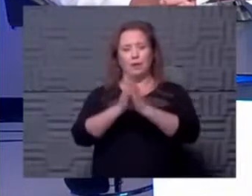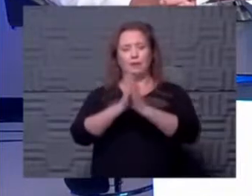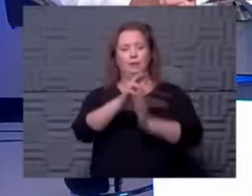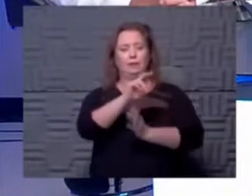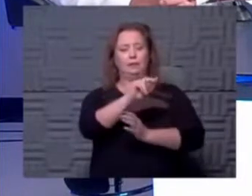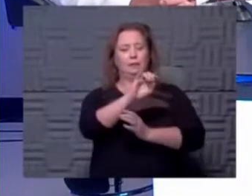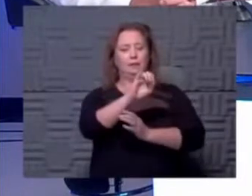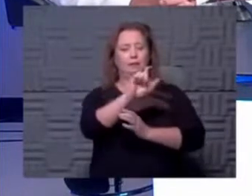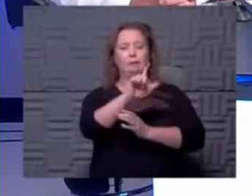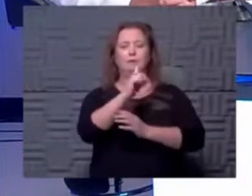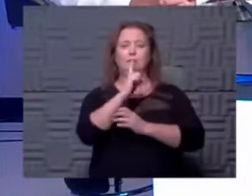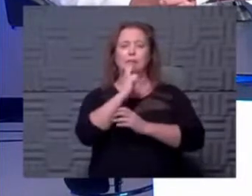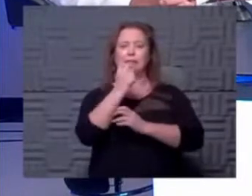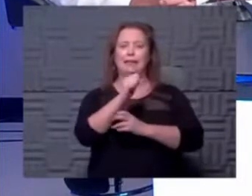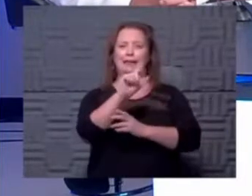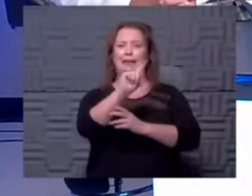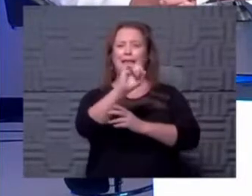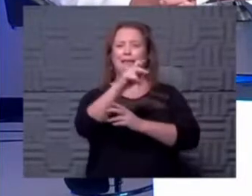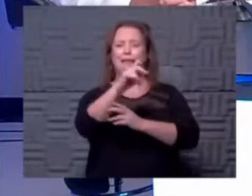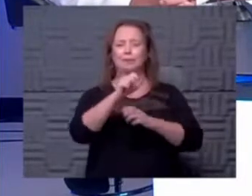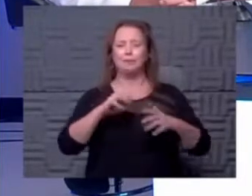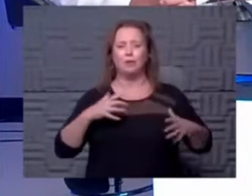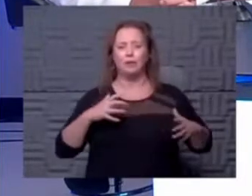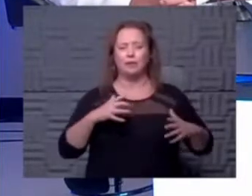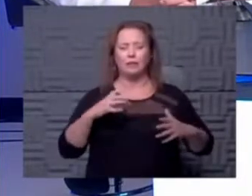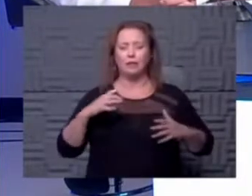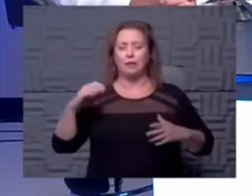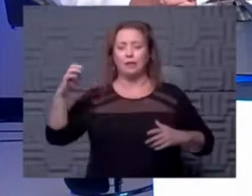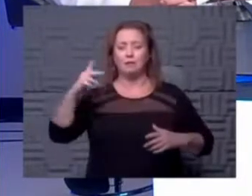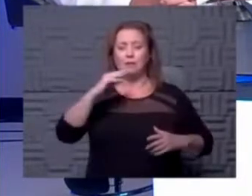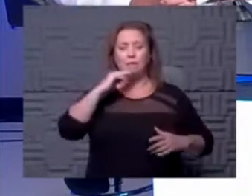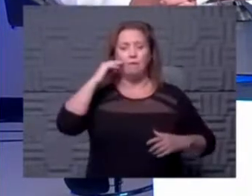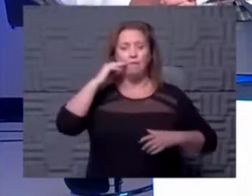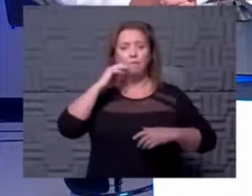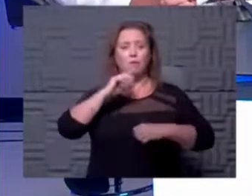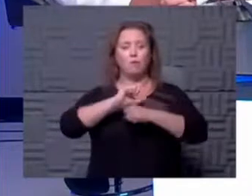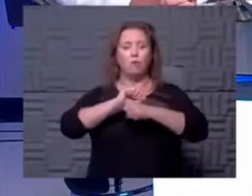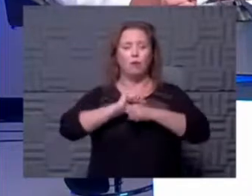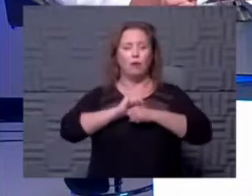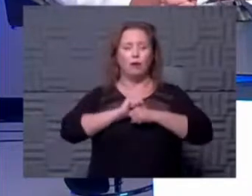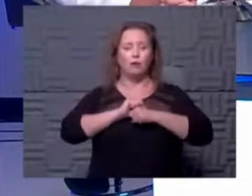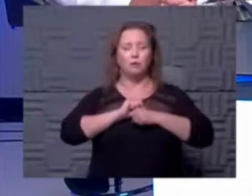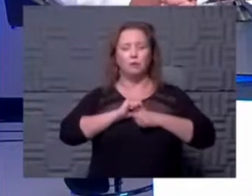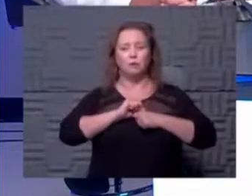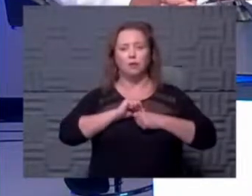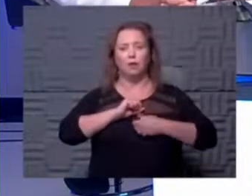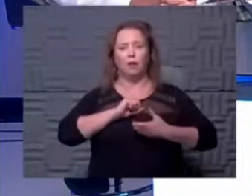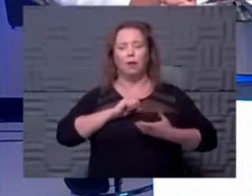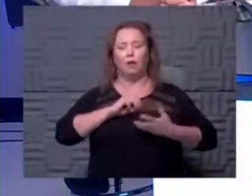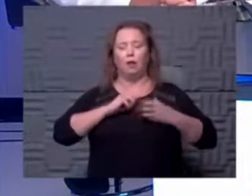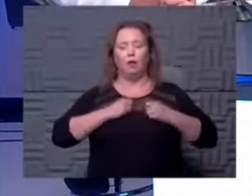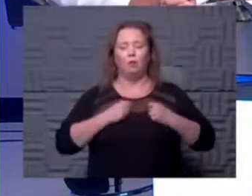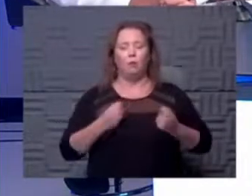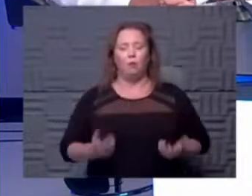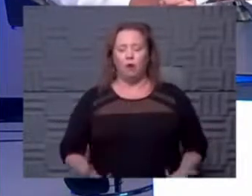Neil says, any tips for anxiety? He says he comes home from work, he feels drained, and wants to do absolutely nothing. So I think we can all